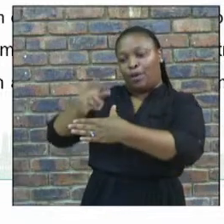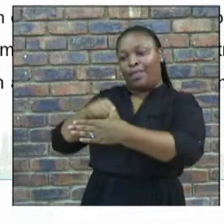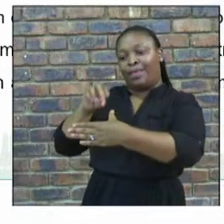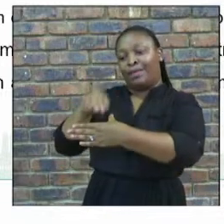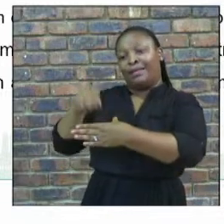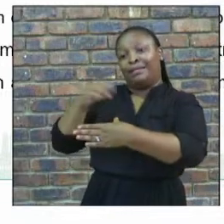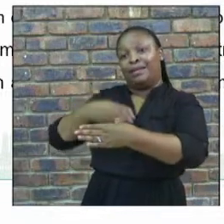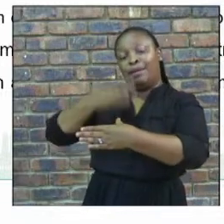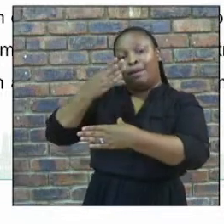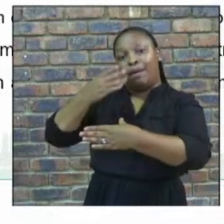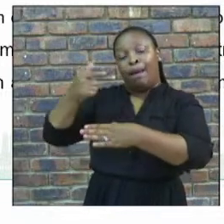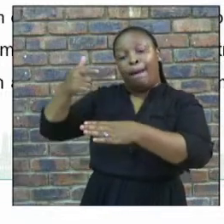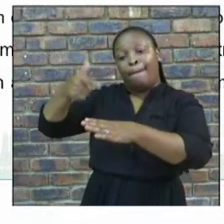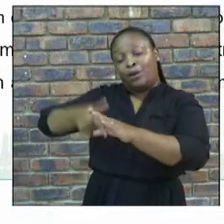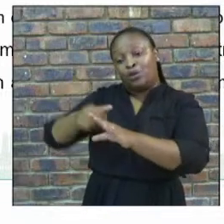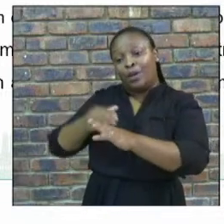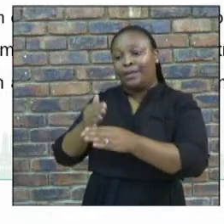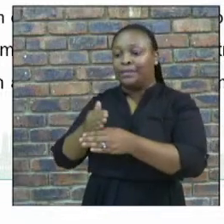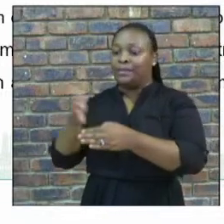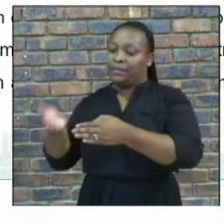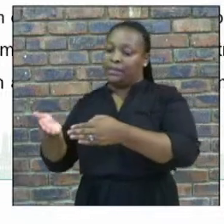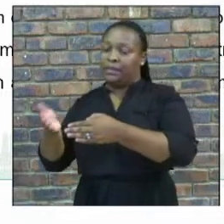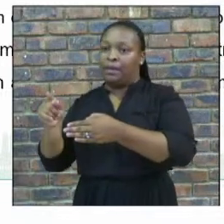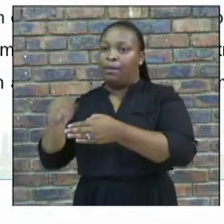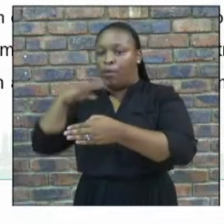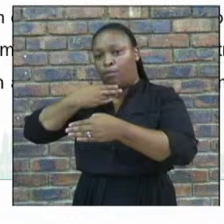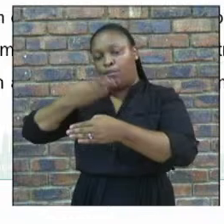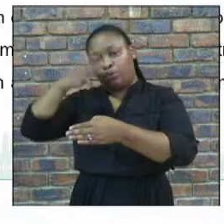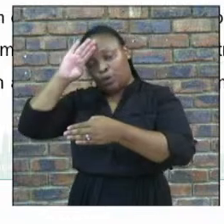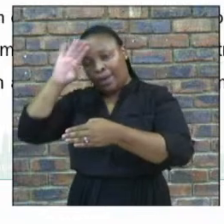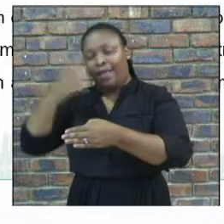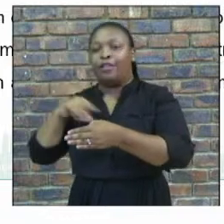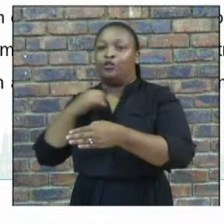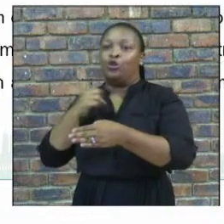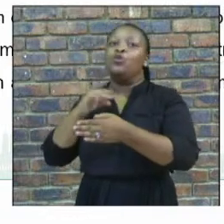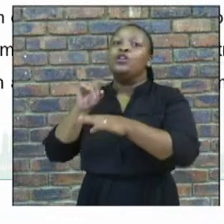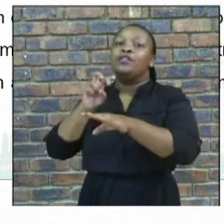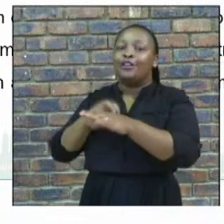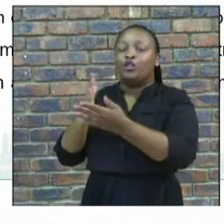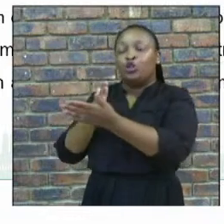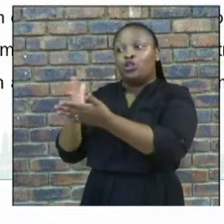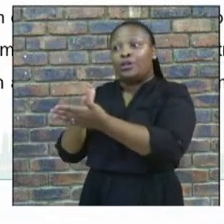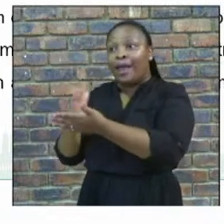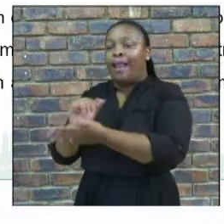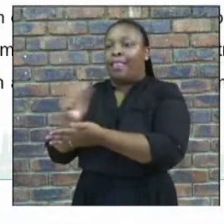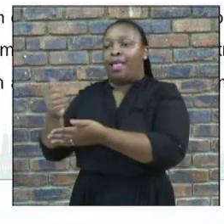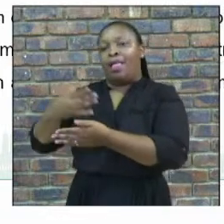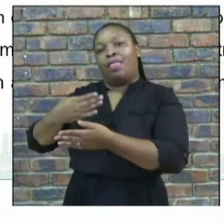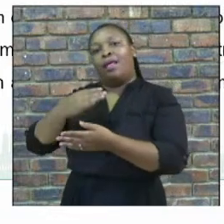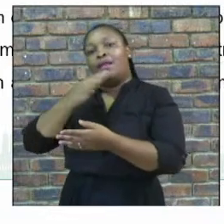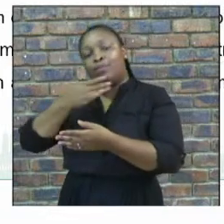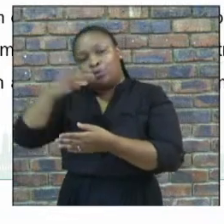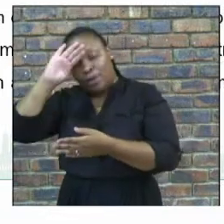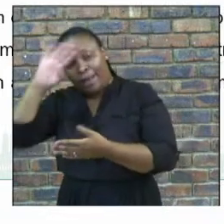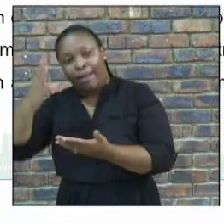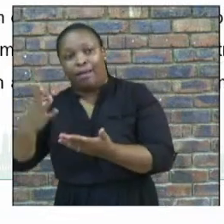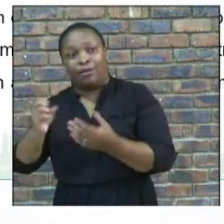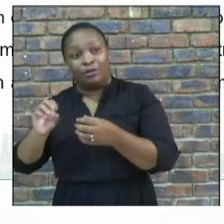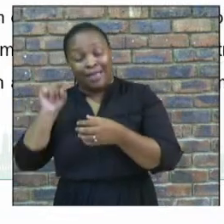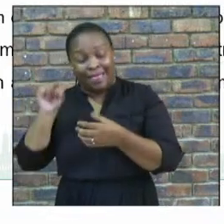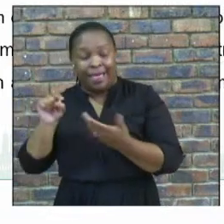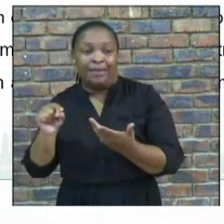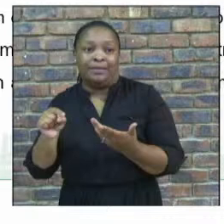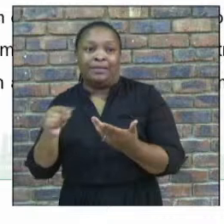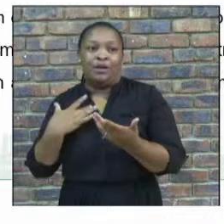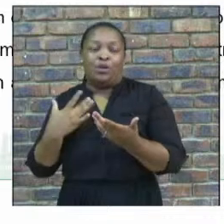country on the most efficient coordination of petroleum activities. So the state must reach an agreement